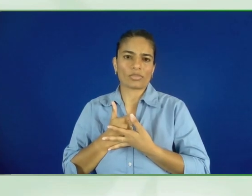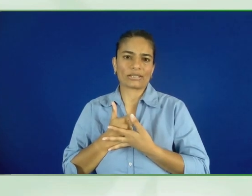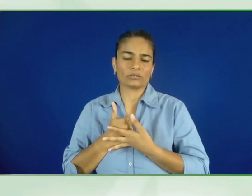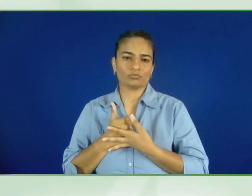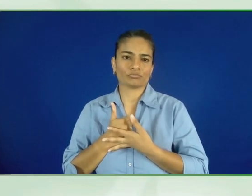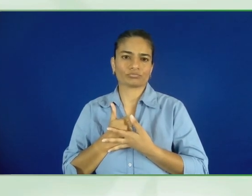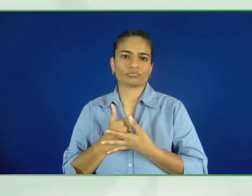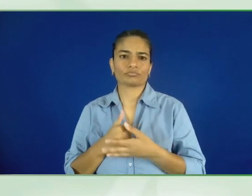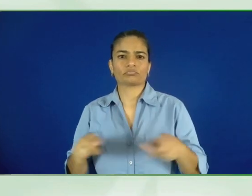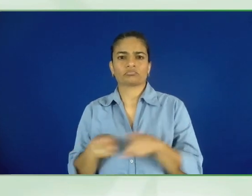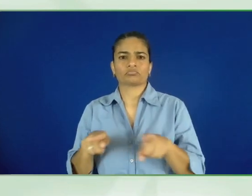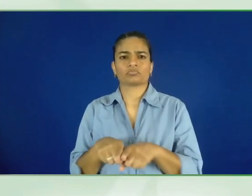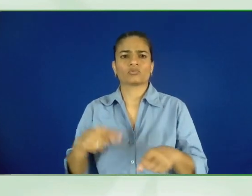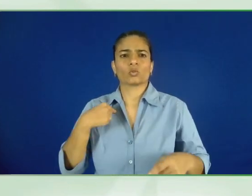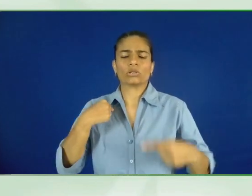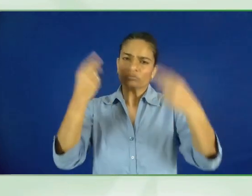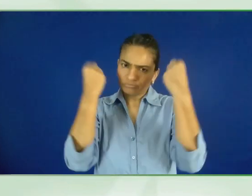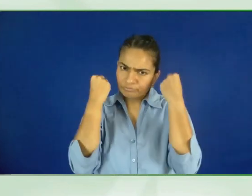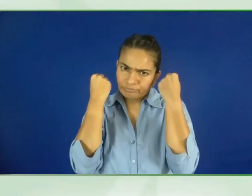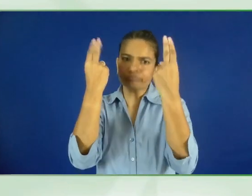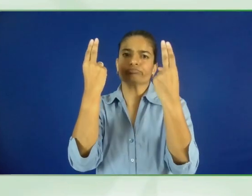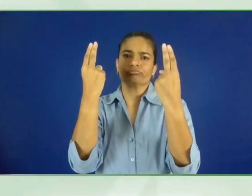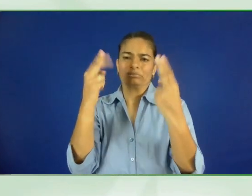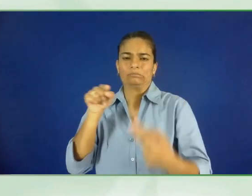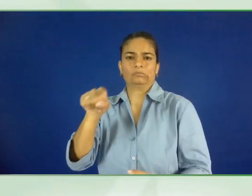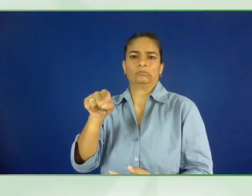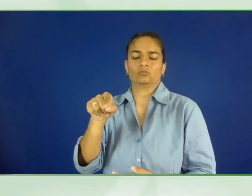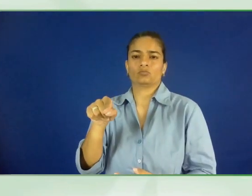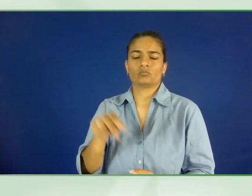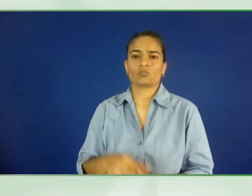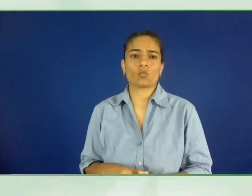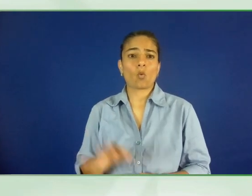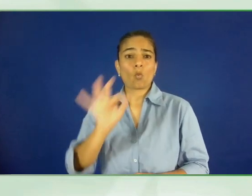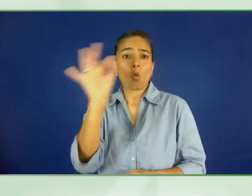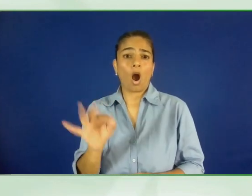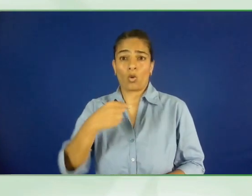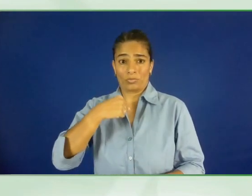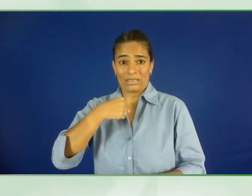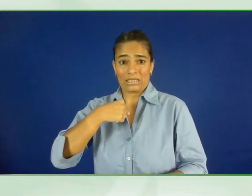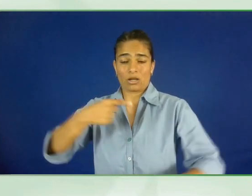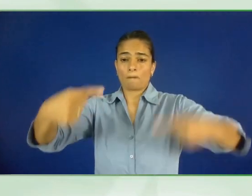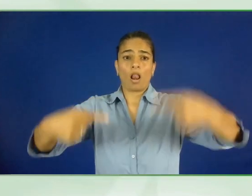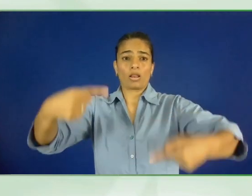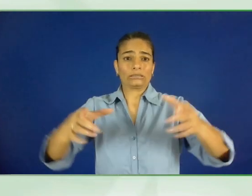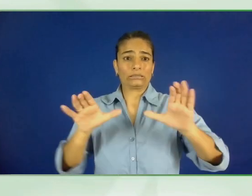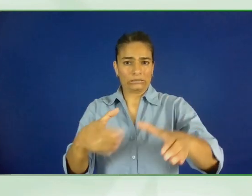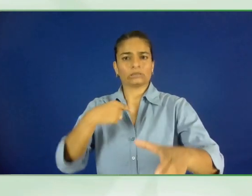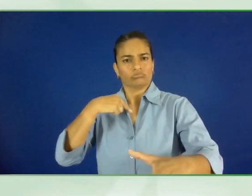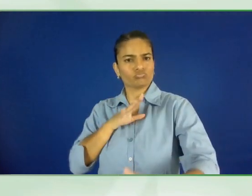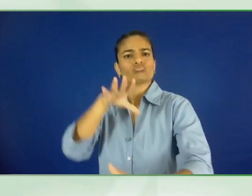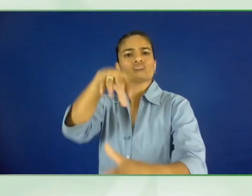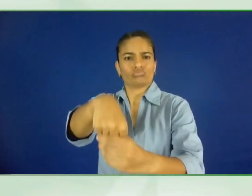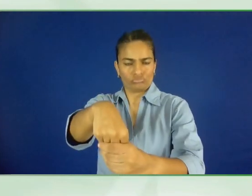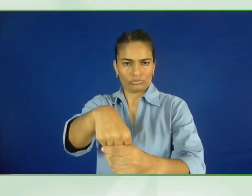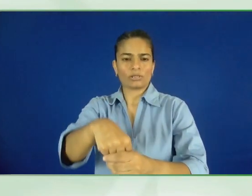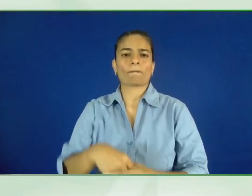thing. Because being part of a political party myself, I find like I can